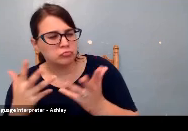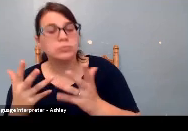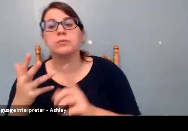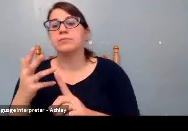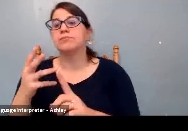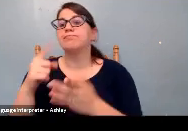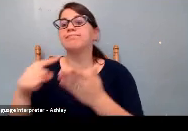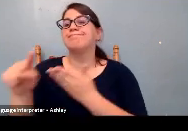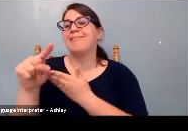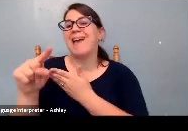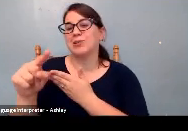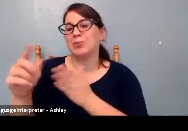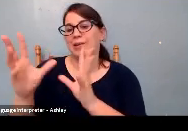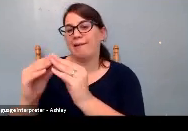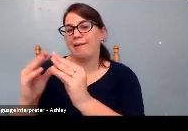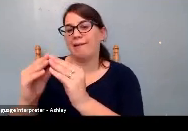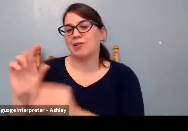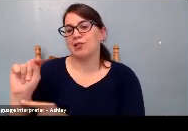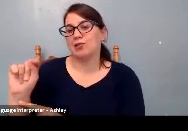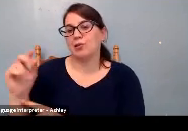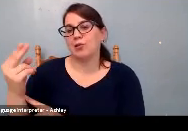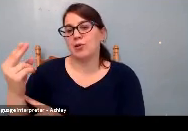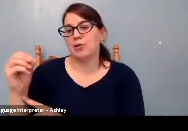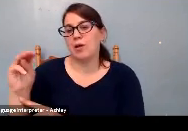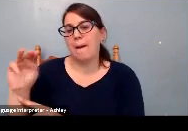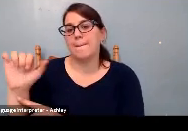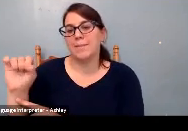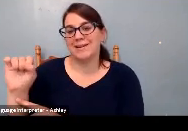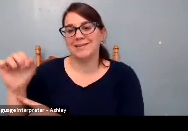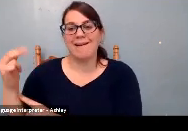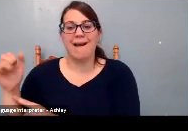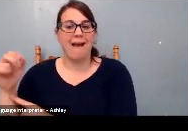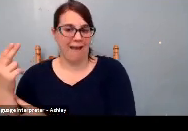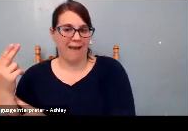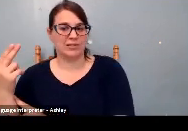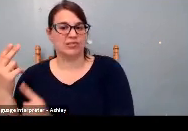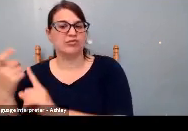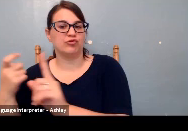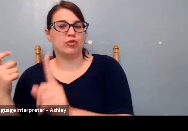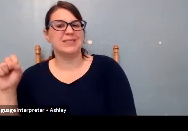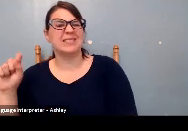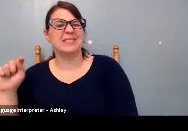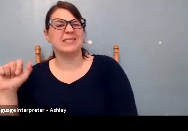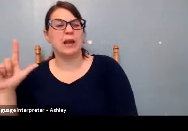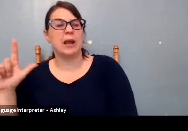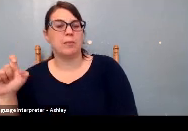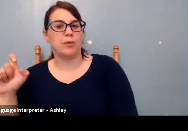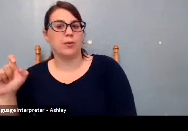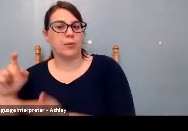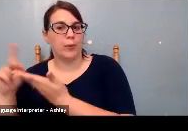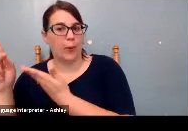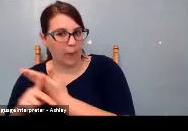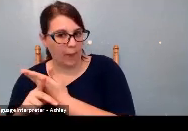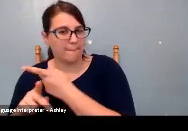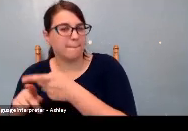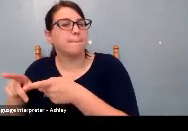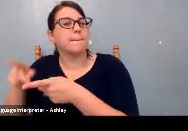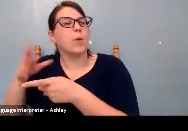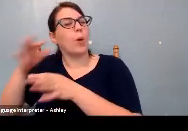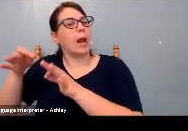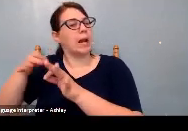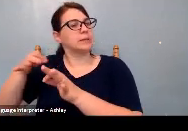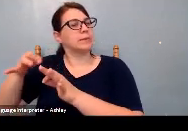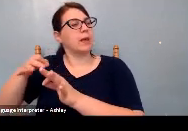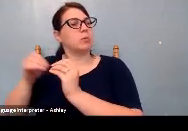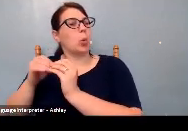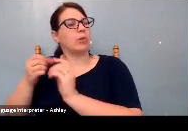Ohio Stable Program that's going to give a little bit more insights into the stable card. It's just really important that people know that it's an option.